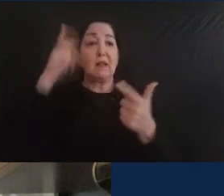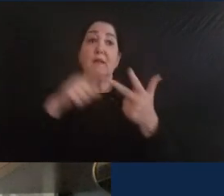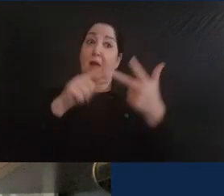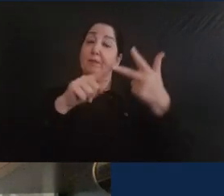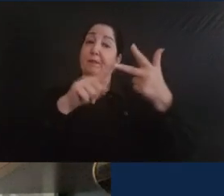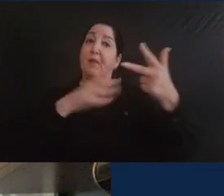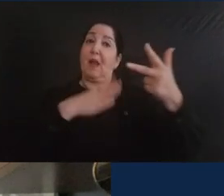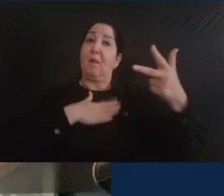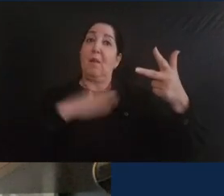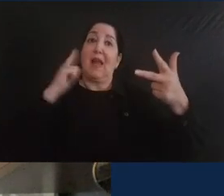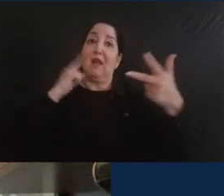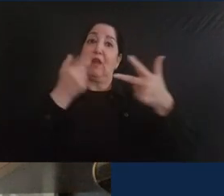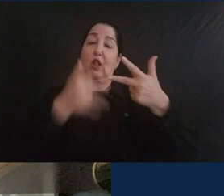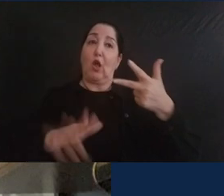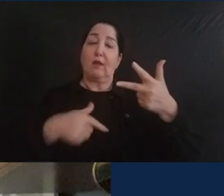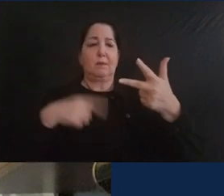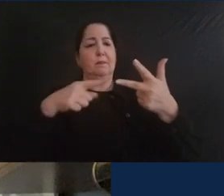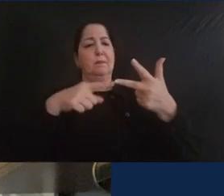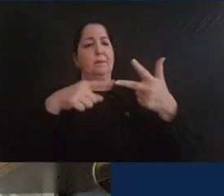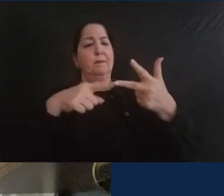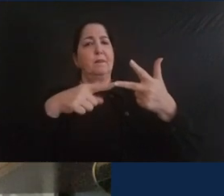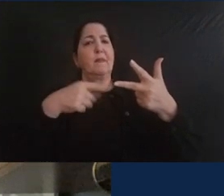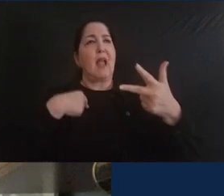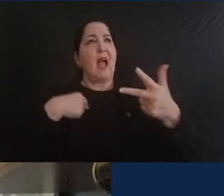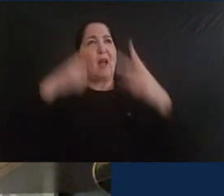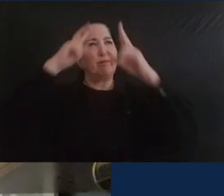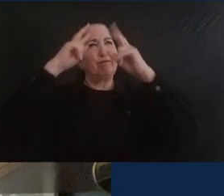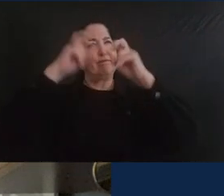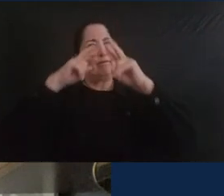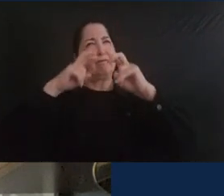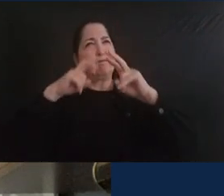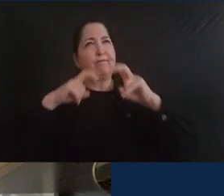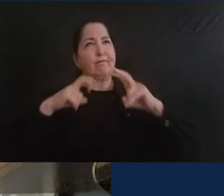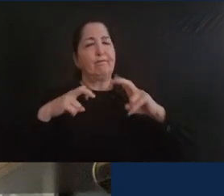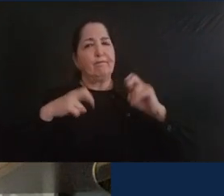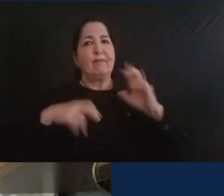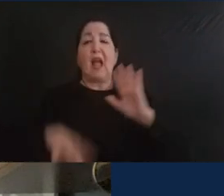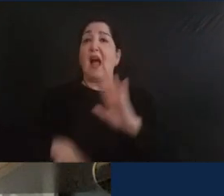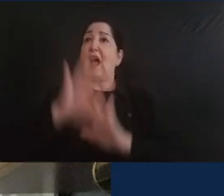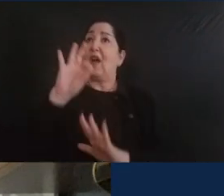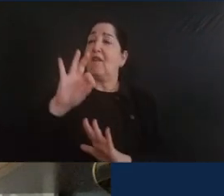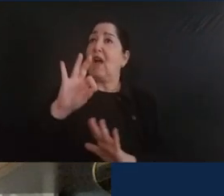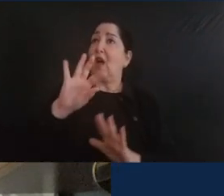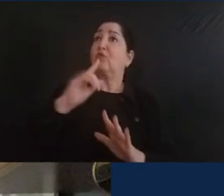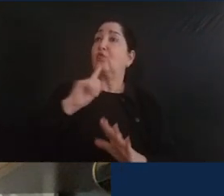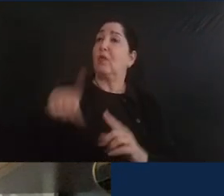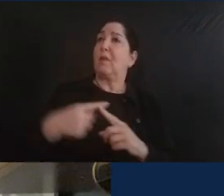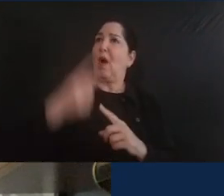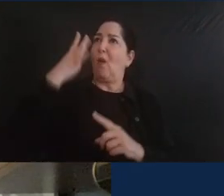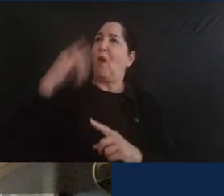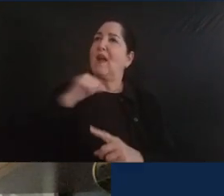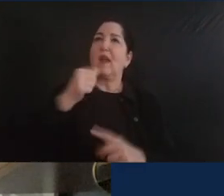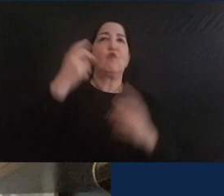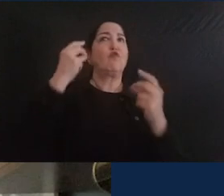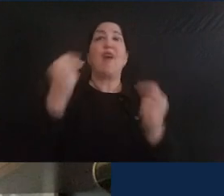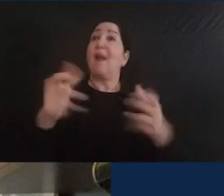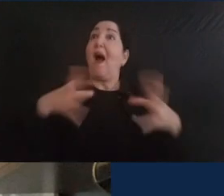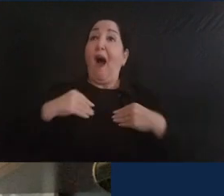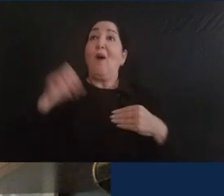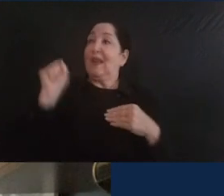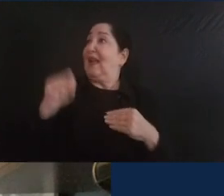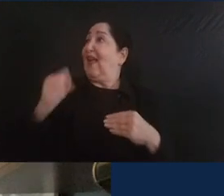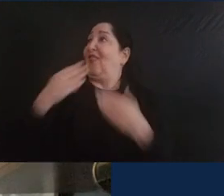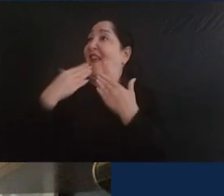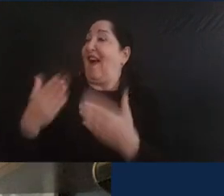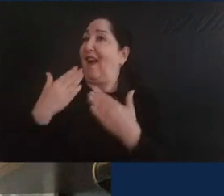hearing loss. As I sat with this discomfort, I was able to uncover a truth about why I didn't immediately say yes